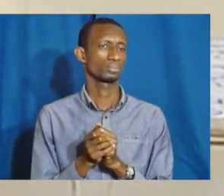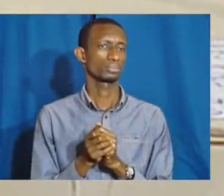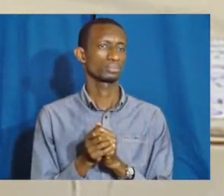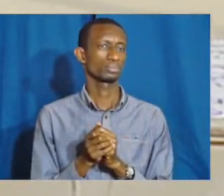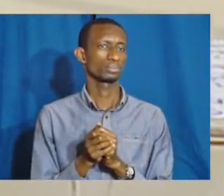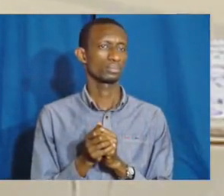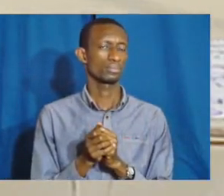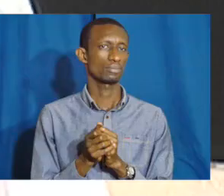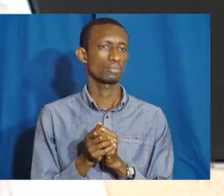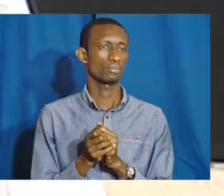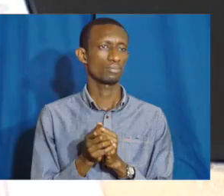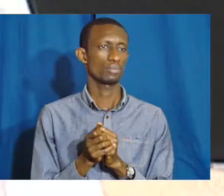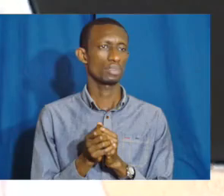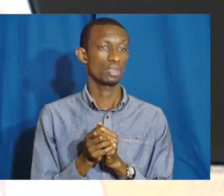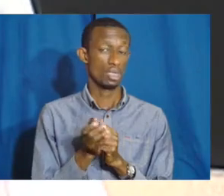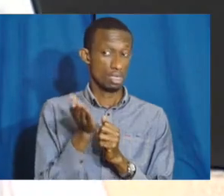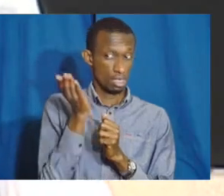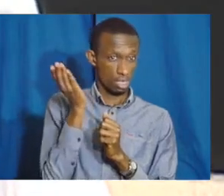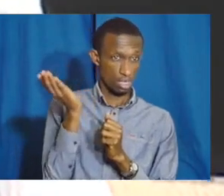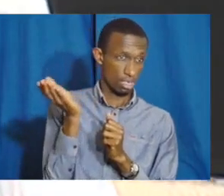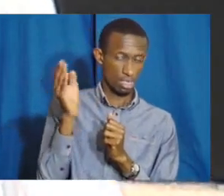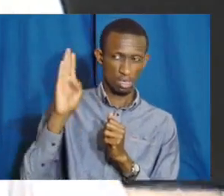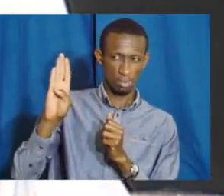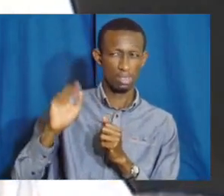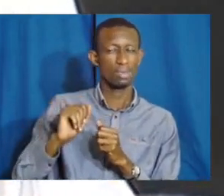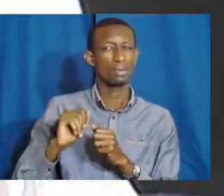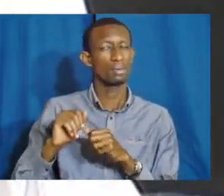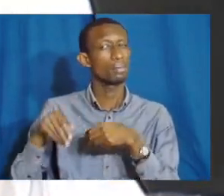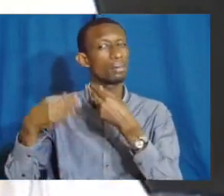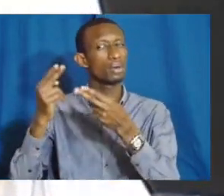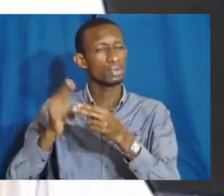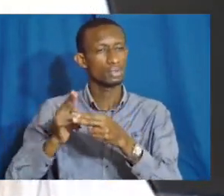and of course, we call this one as y-intercept.